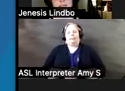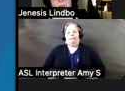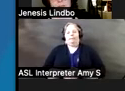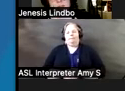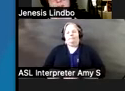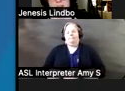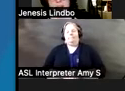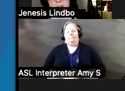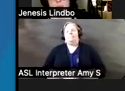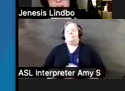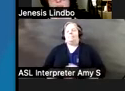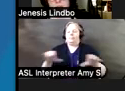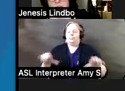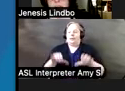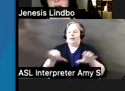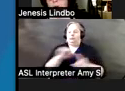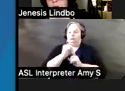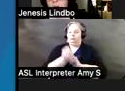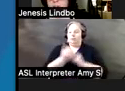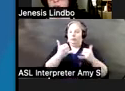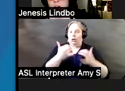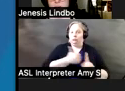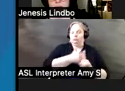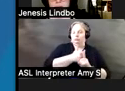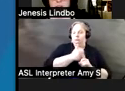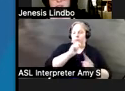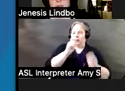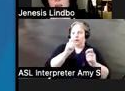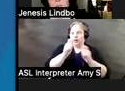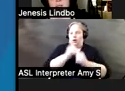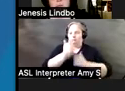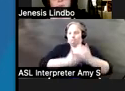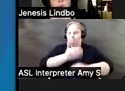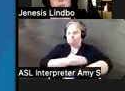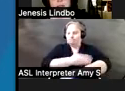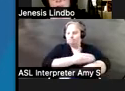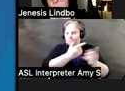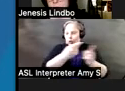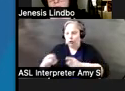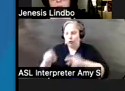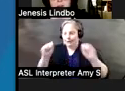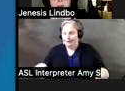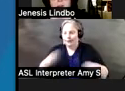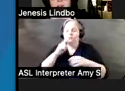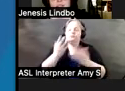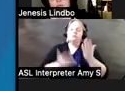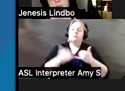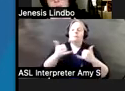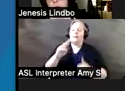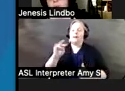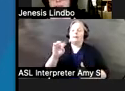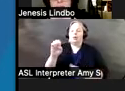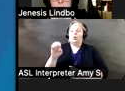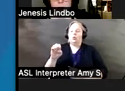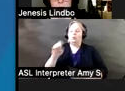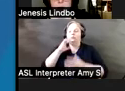Action sequences, can players adjust how progress occurs? So that can be through play mode, like story